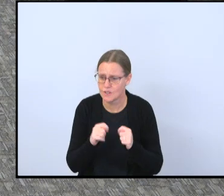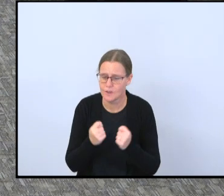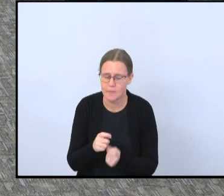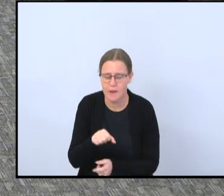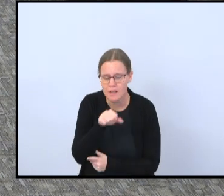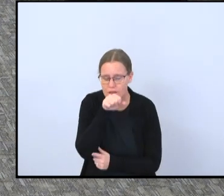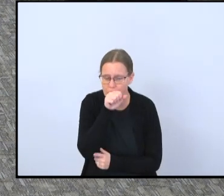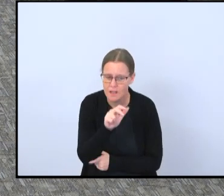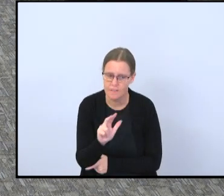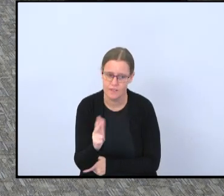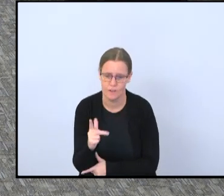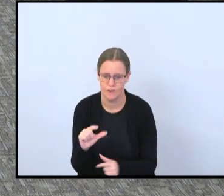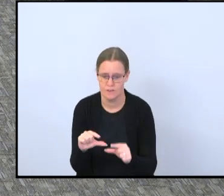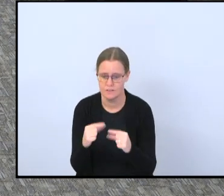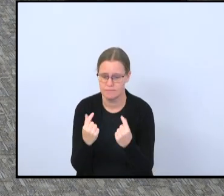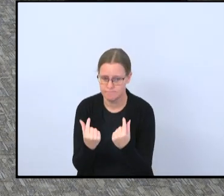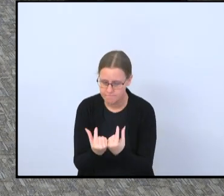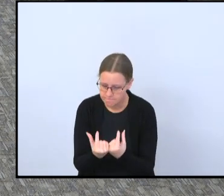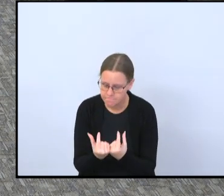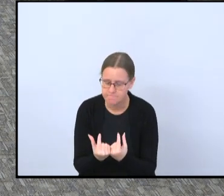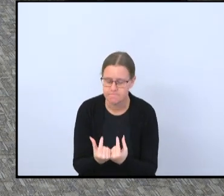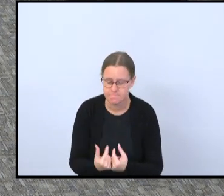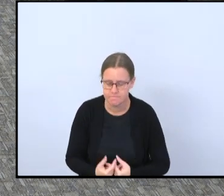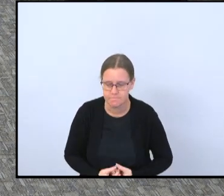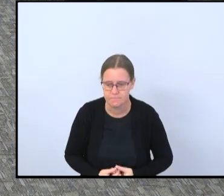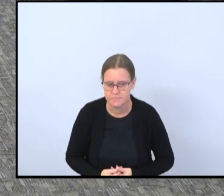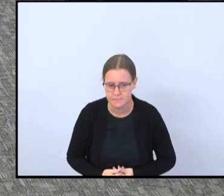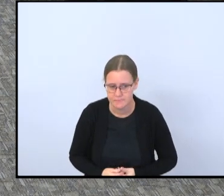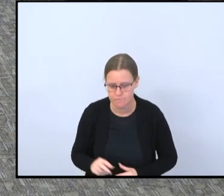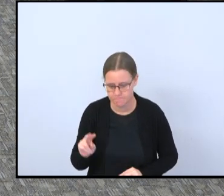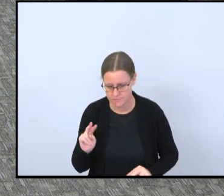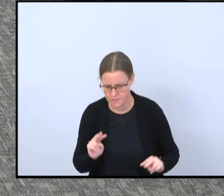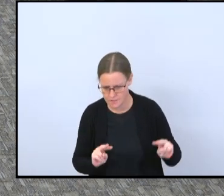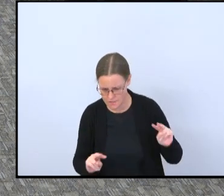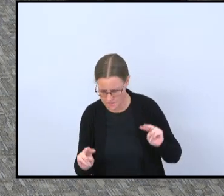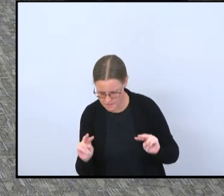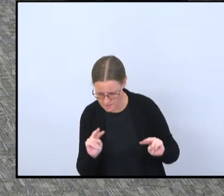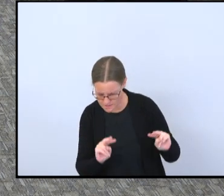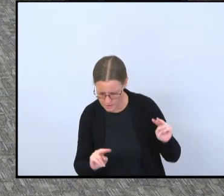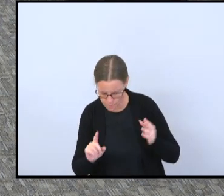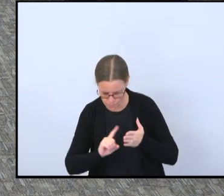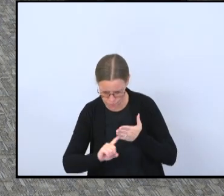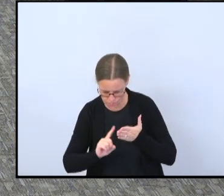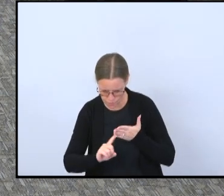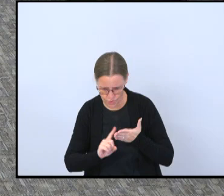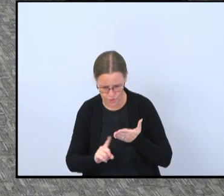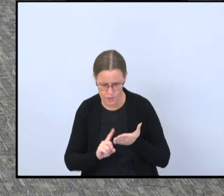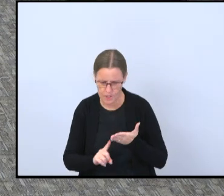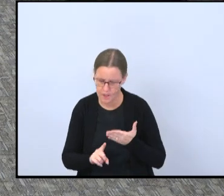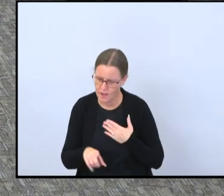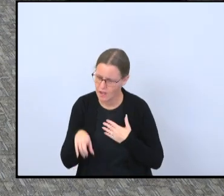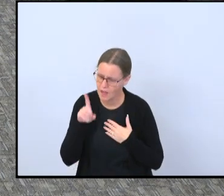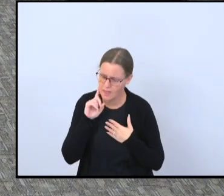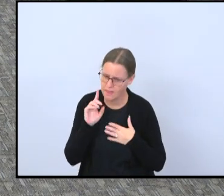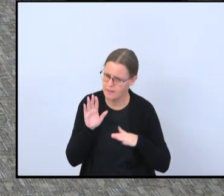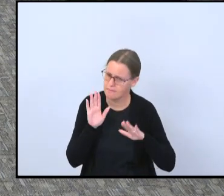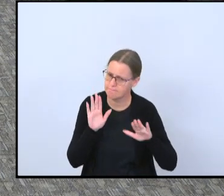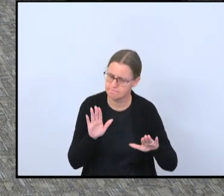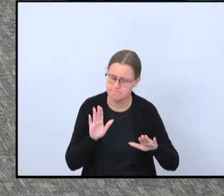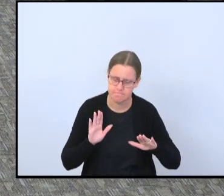third party, what Mr. Guillory said, the third party kind of laying eyes on this is always a